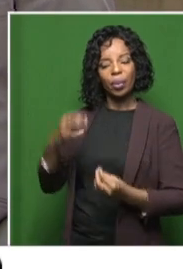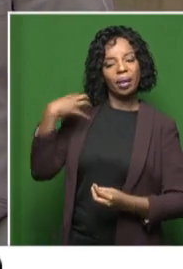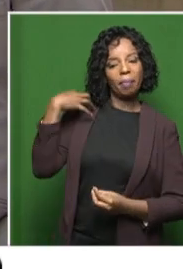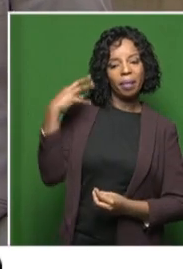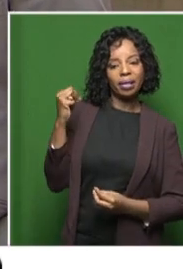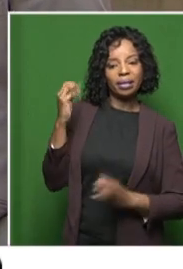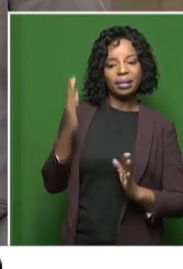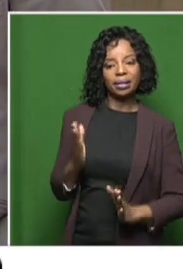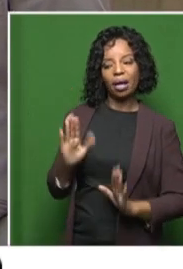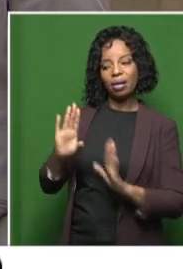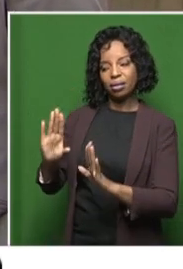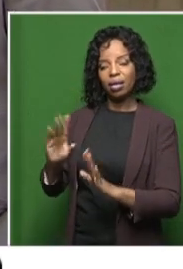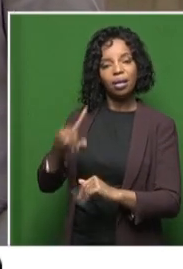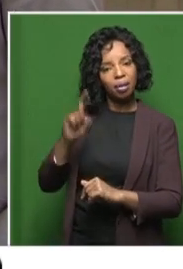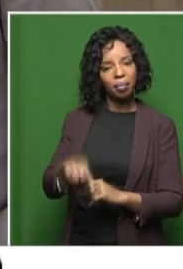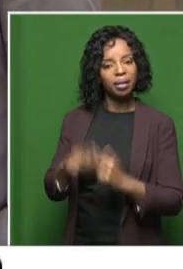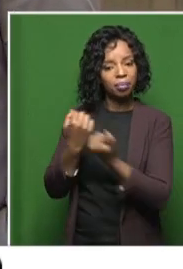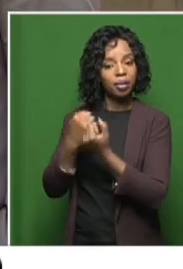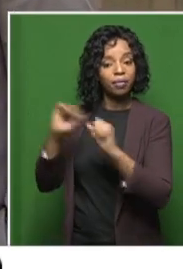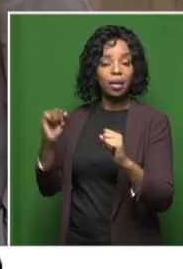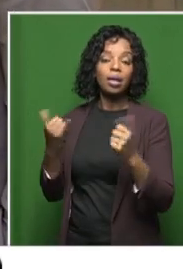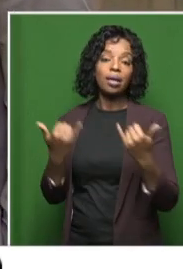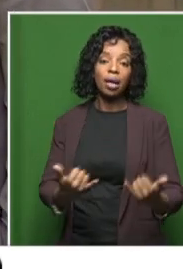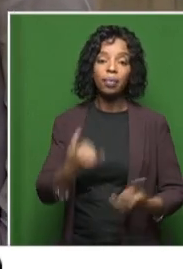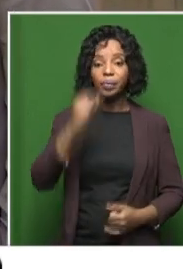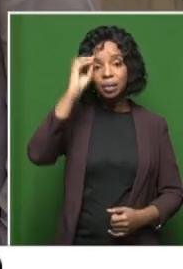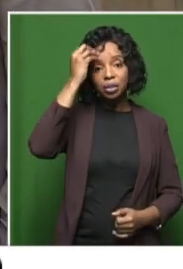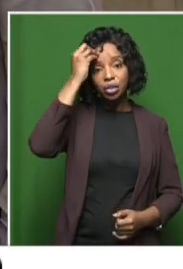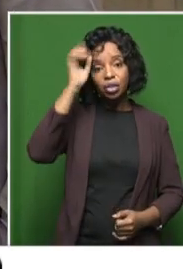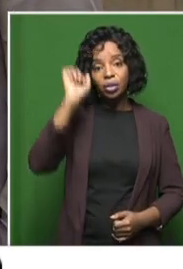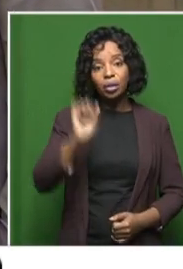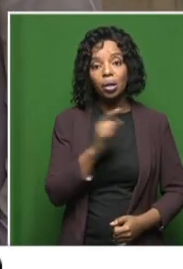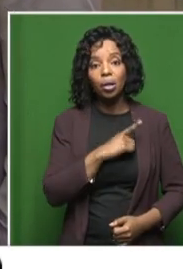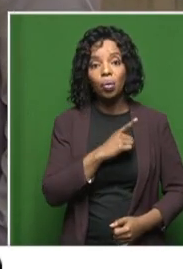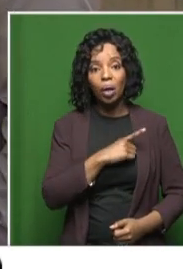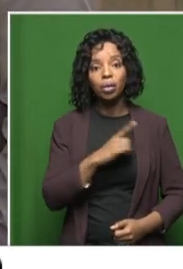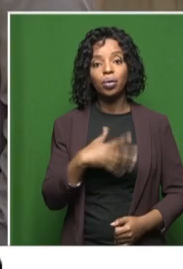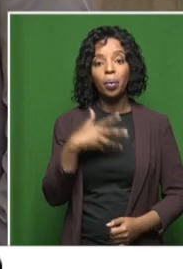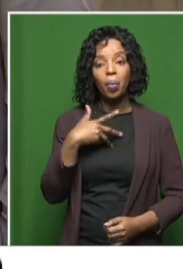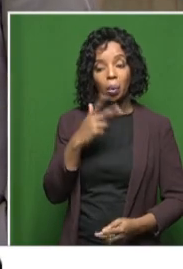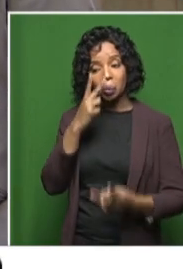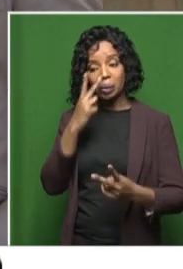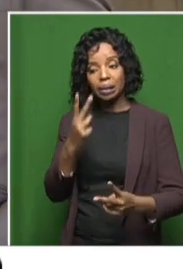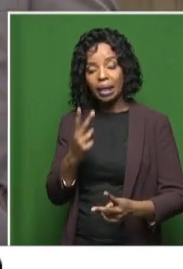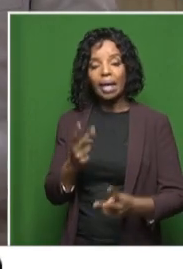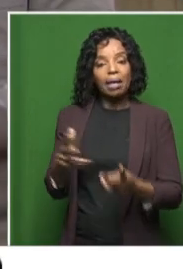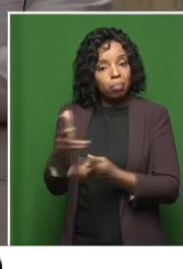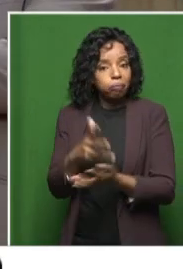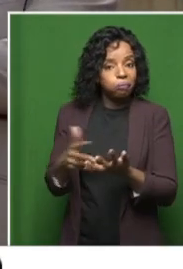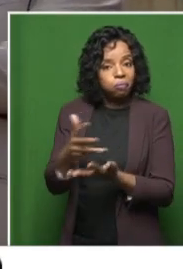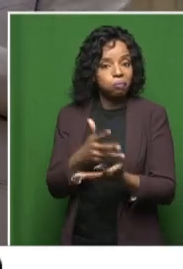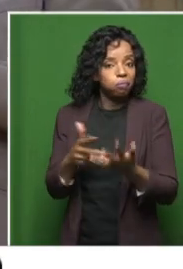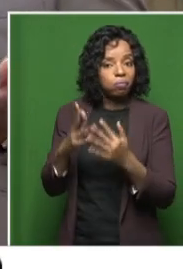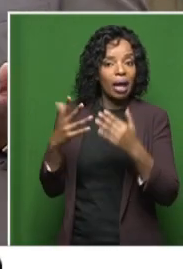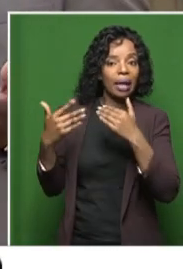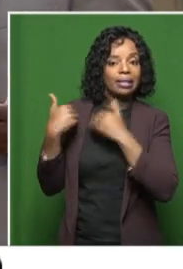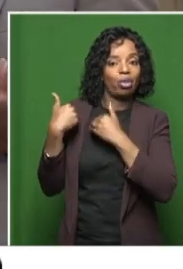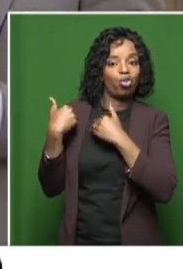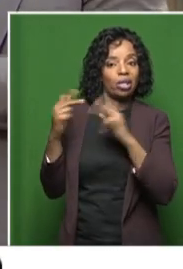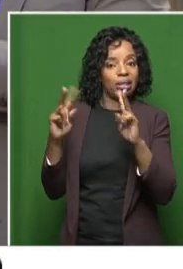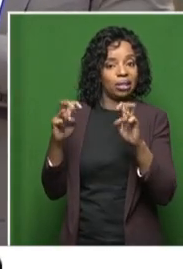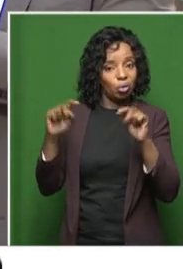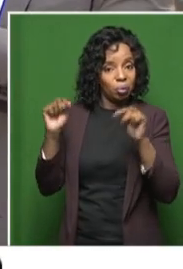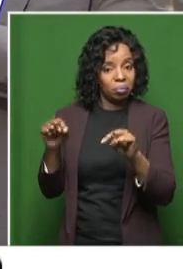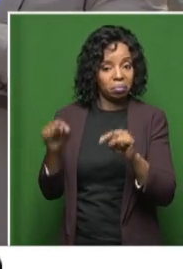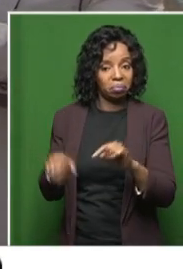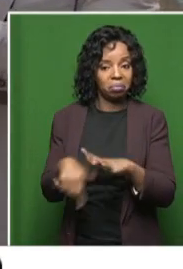two heads of state will be looking at enhancing, especially around security. We speak about how there was a coup d'etat